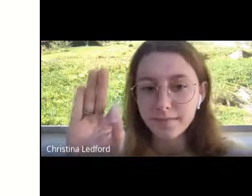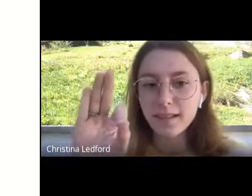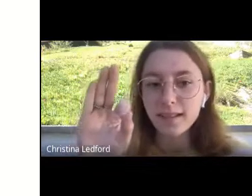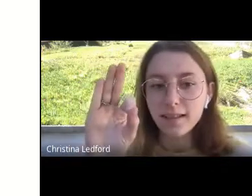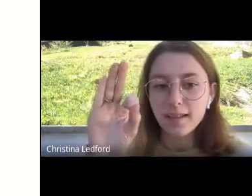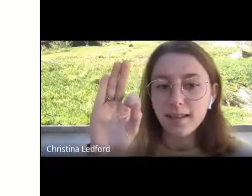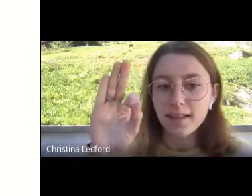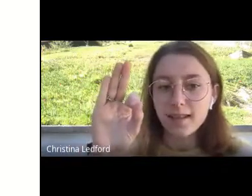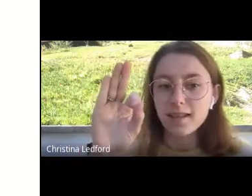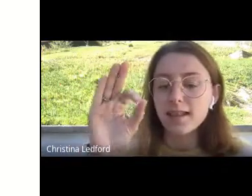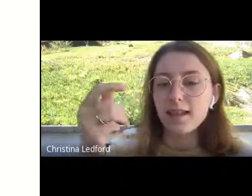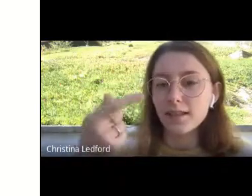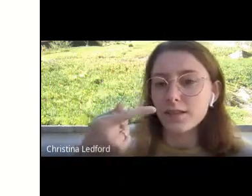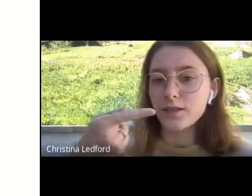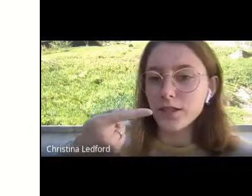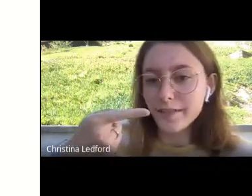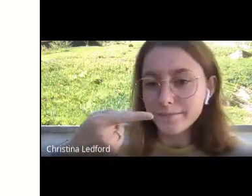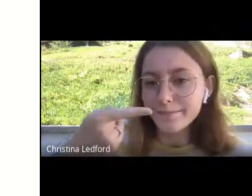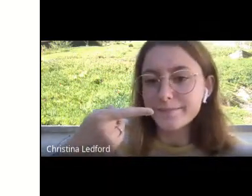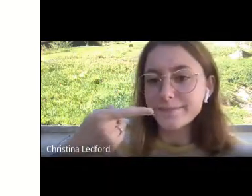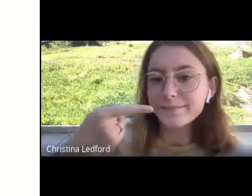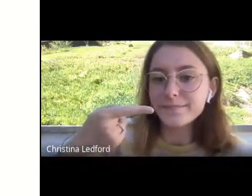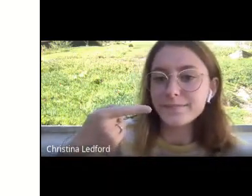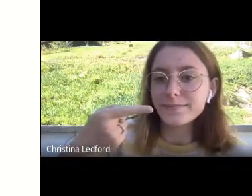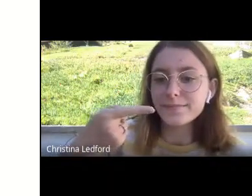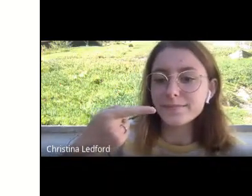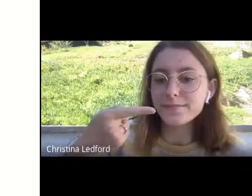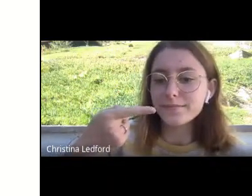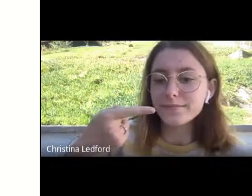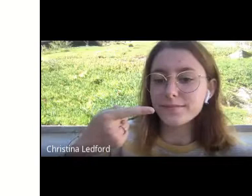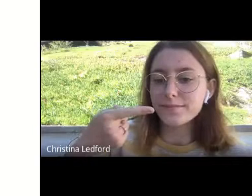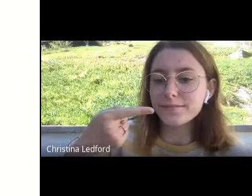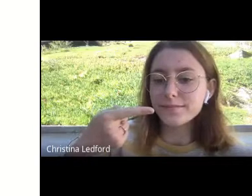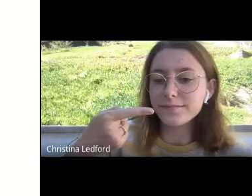one. And then G.